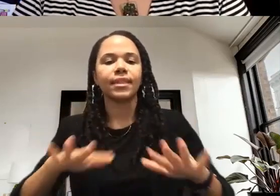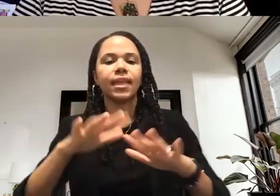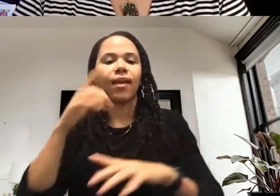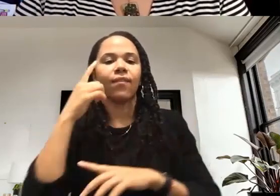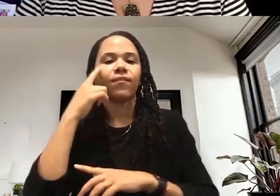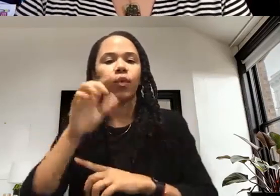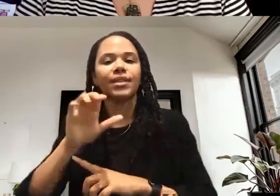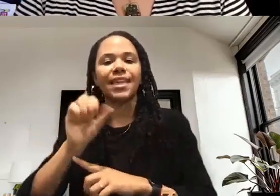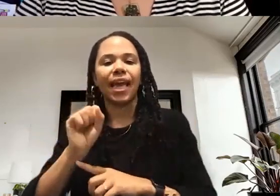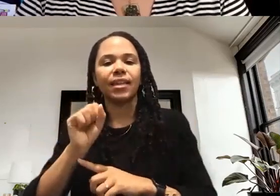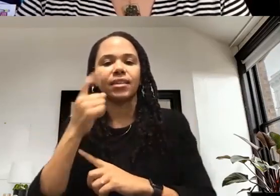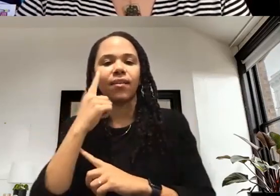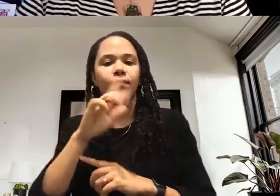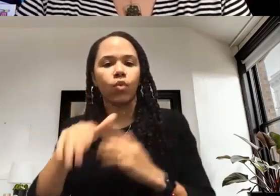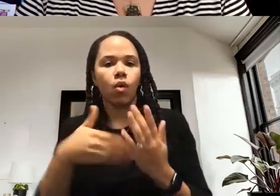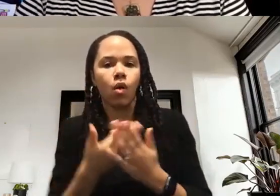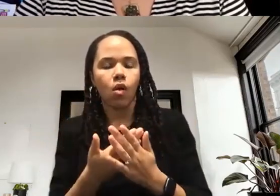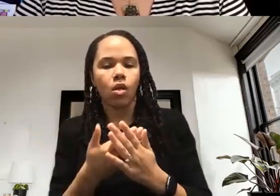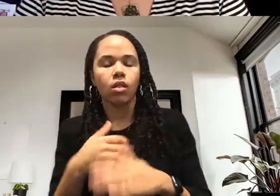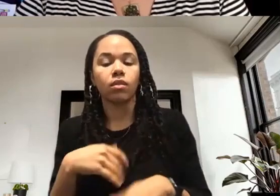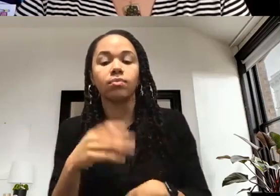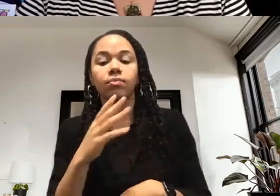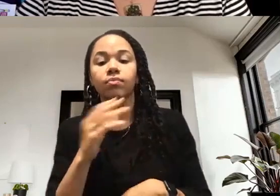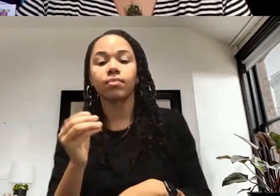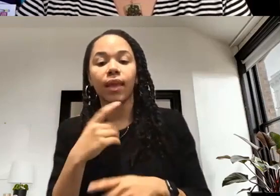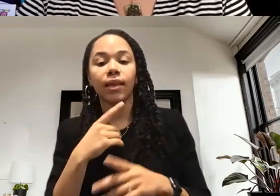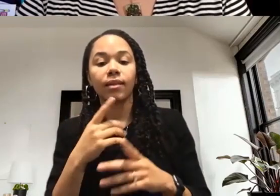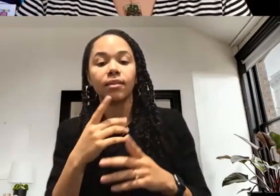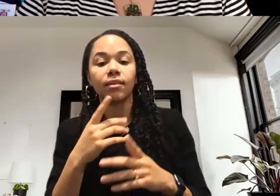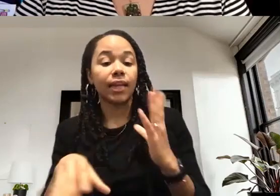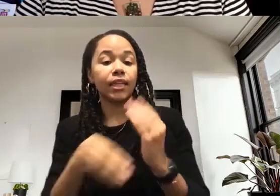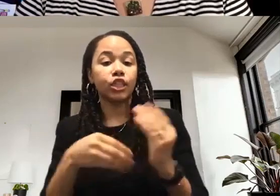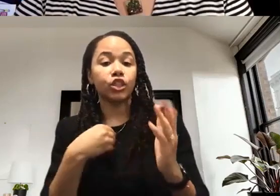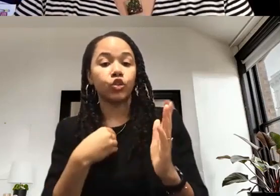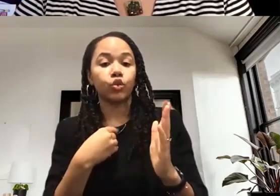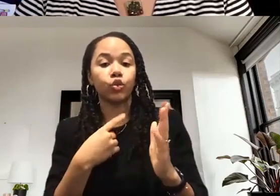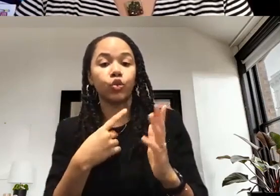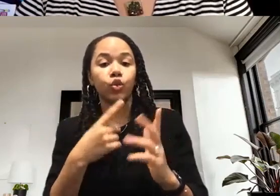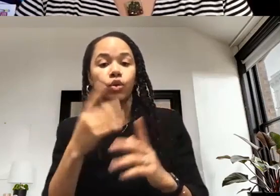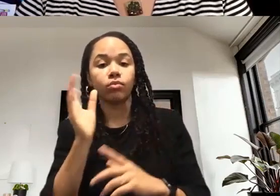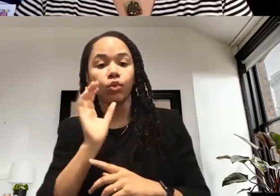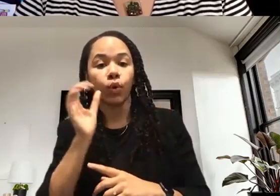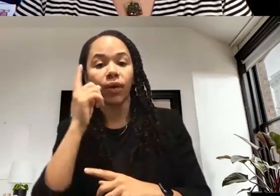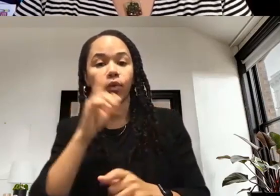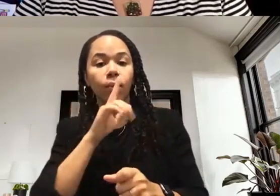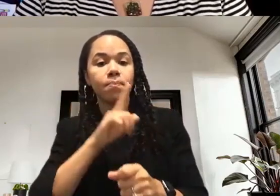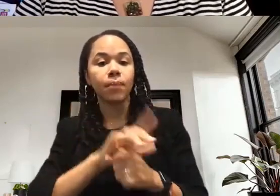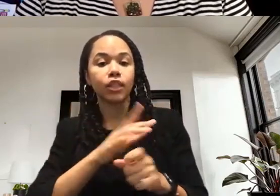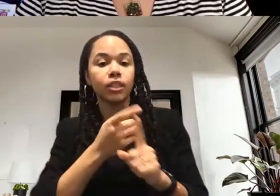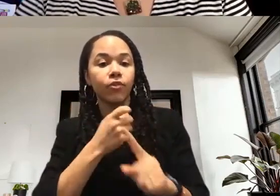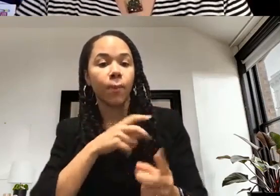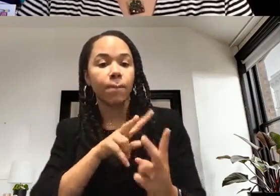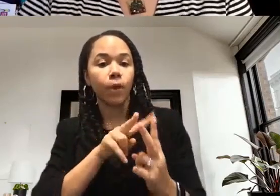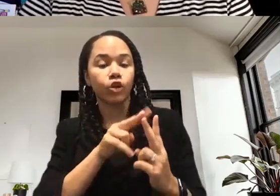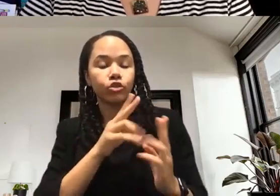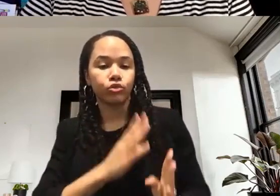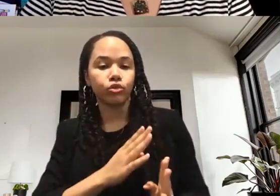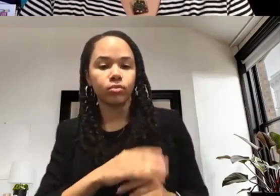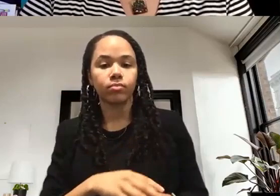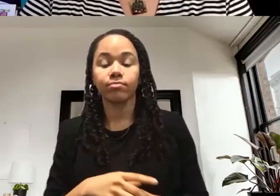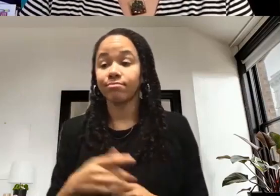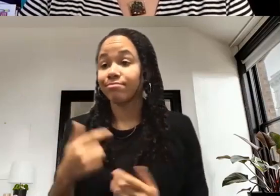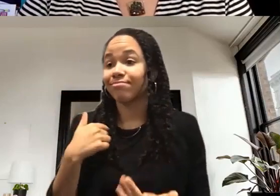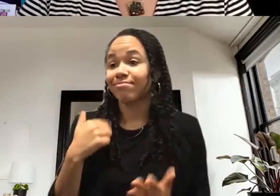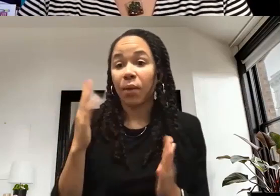as an organization in addition to seeking pledges from partners? Yeah, so I'm pretty hopeful about the